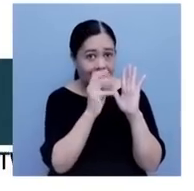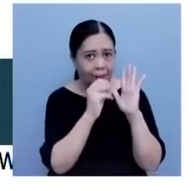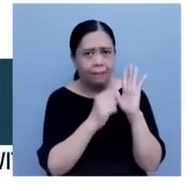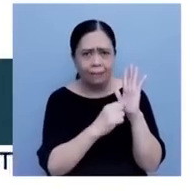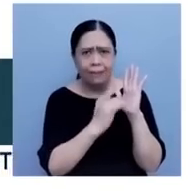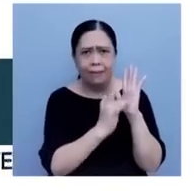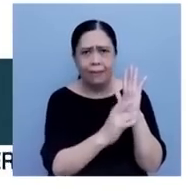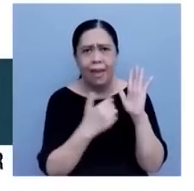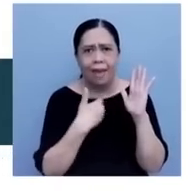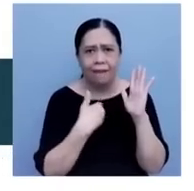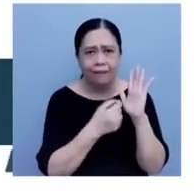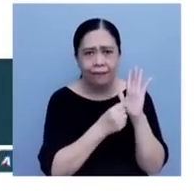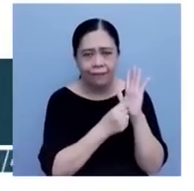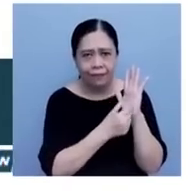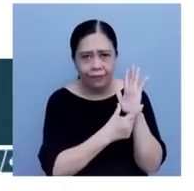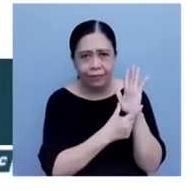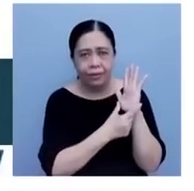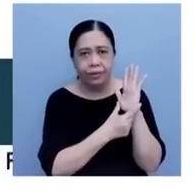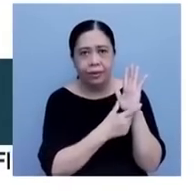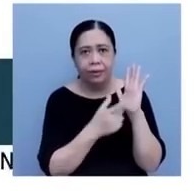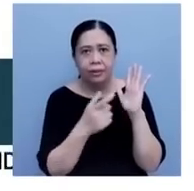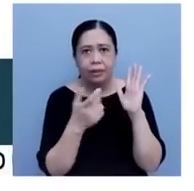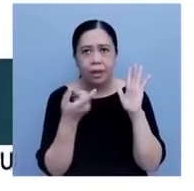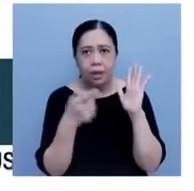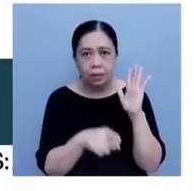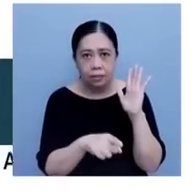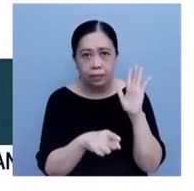existed. So it happened.